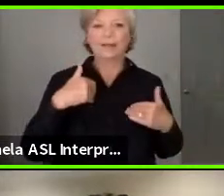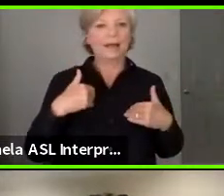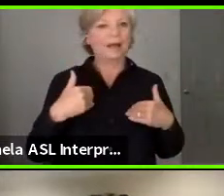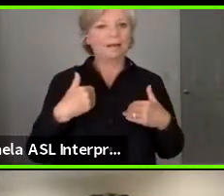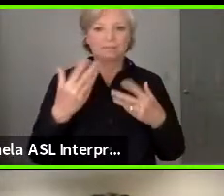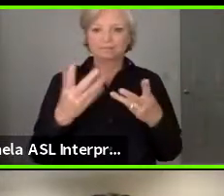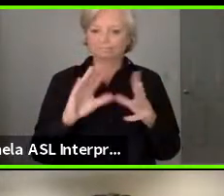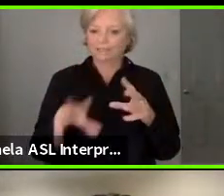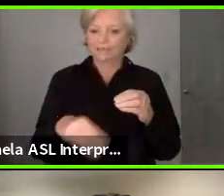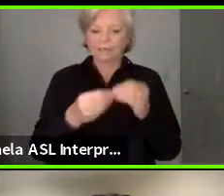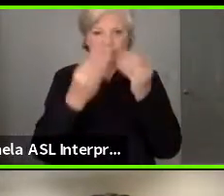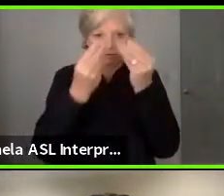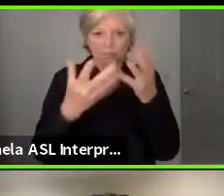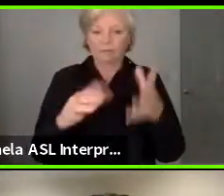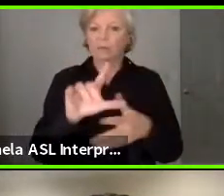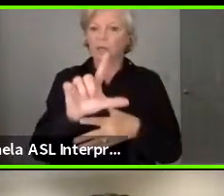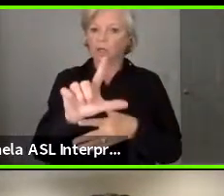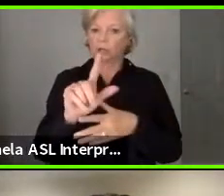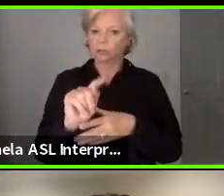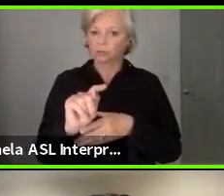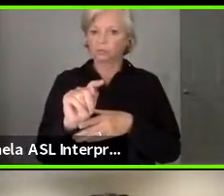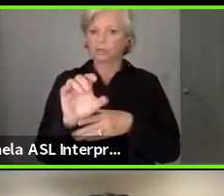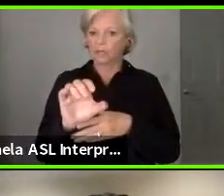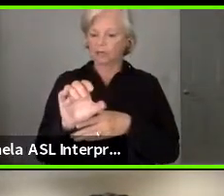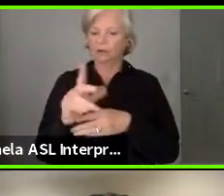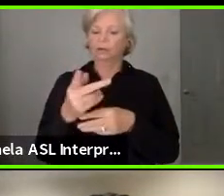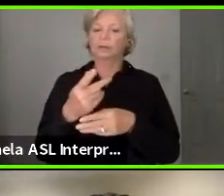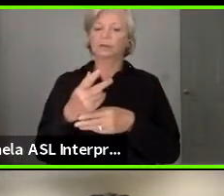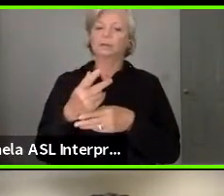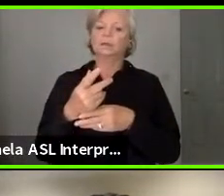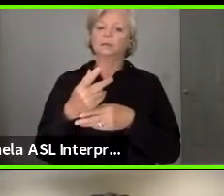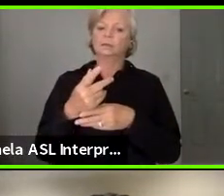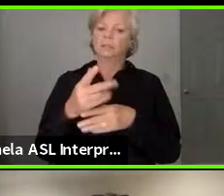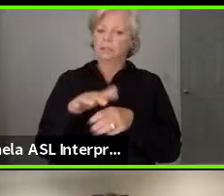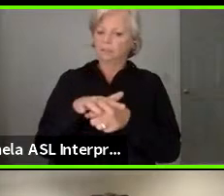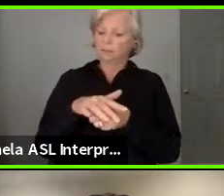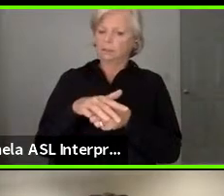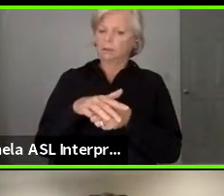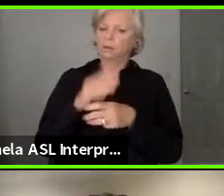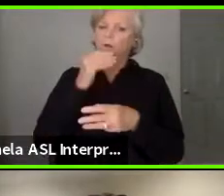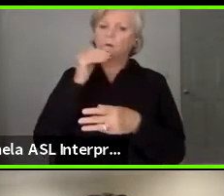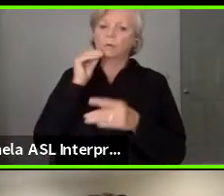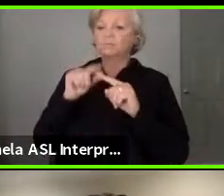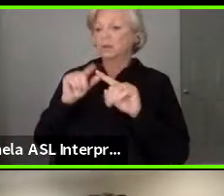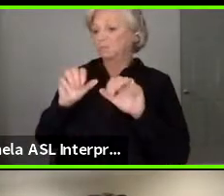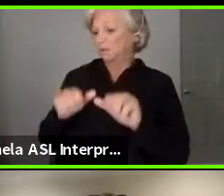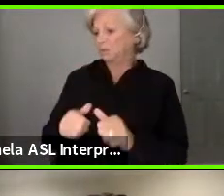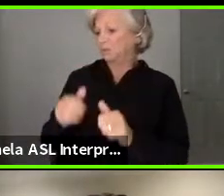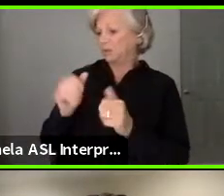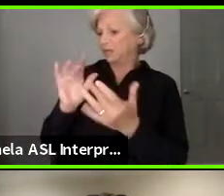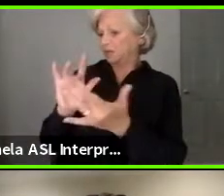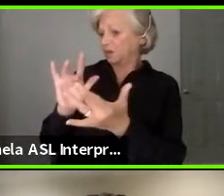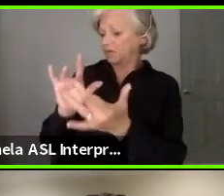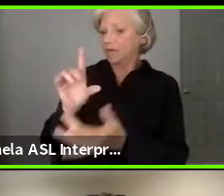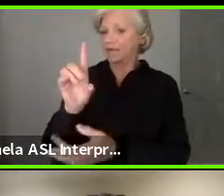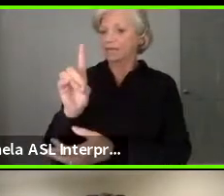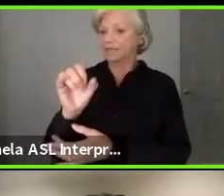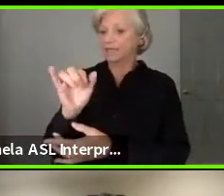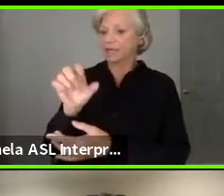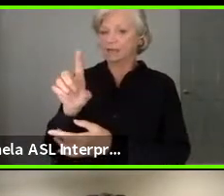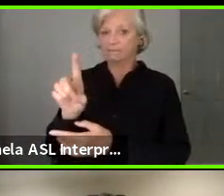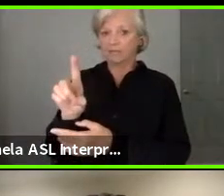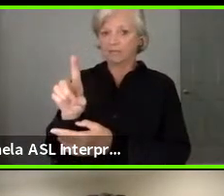about the long-term care facilities, but I think we could reach out to maybe David and try to get an answer about that